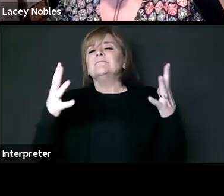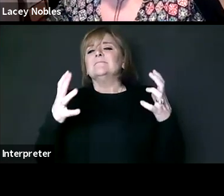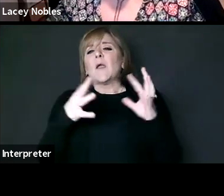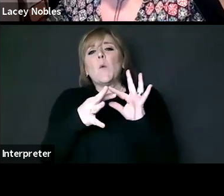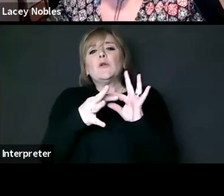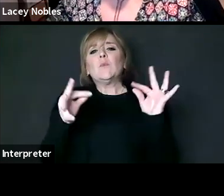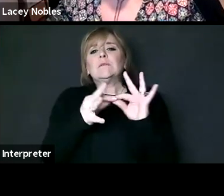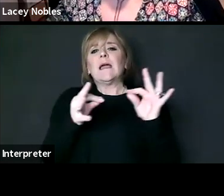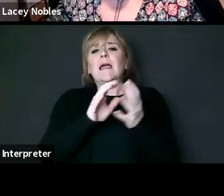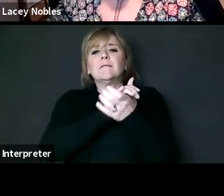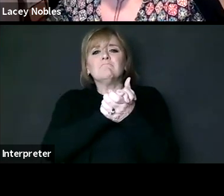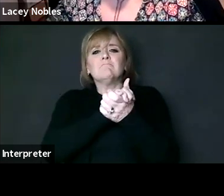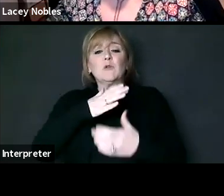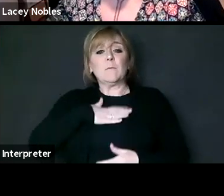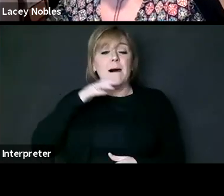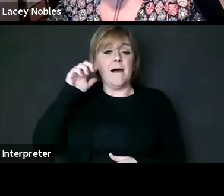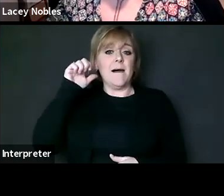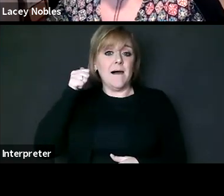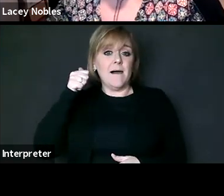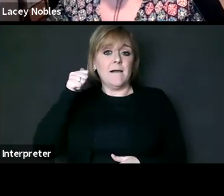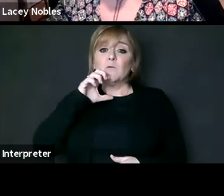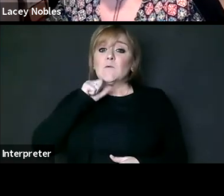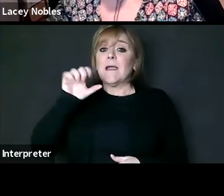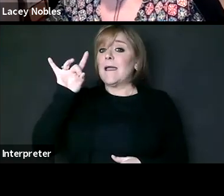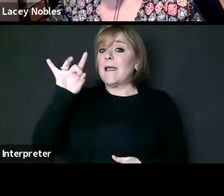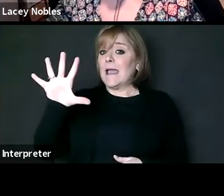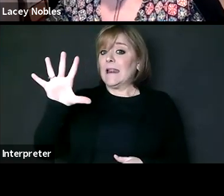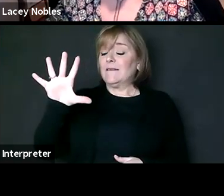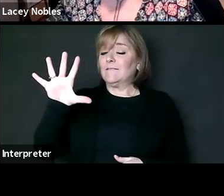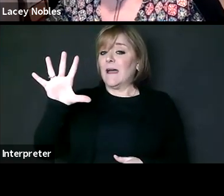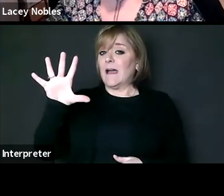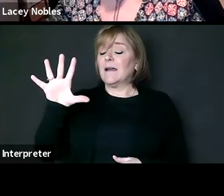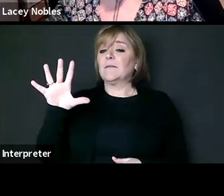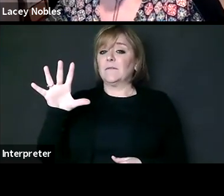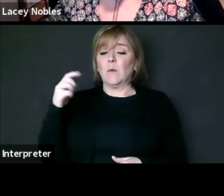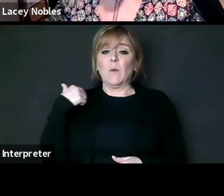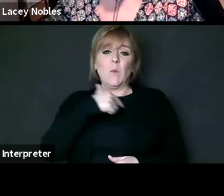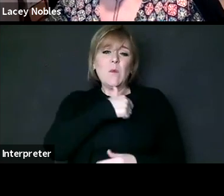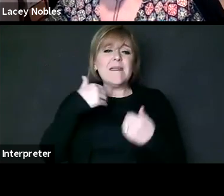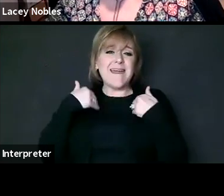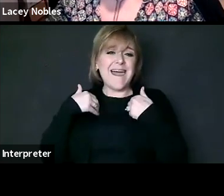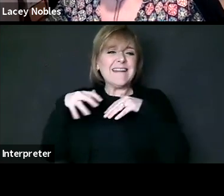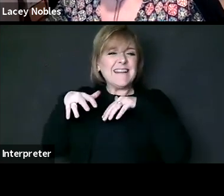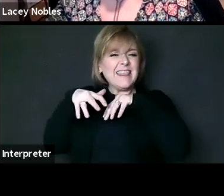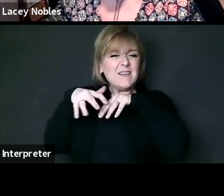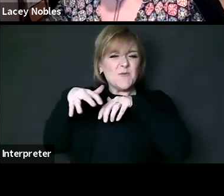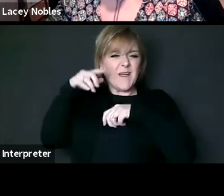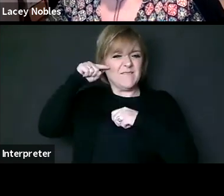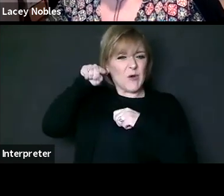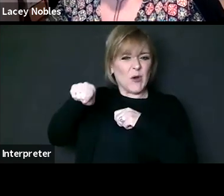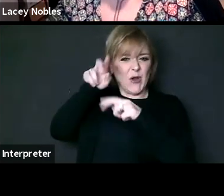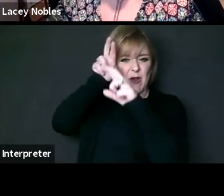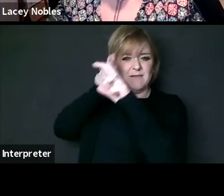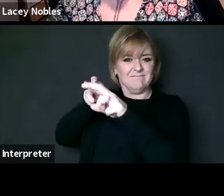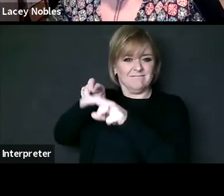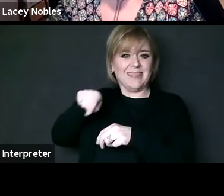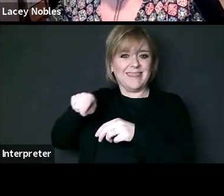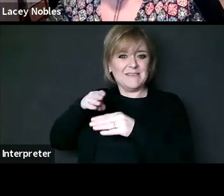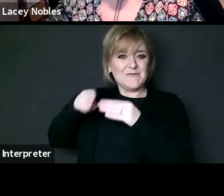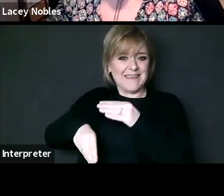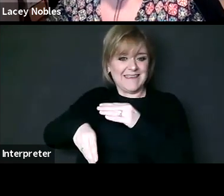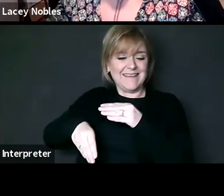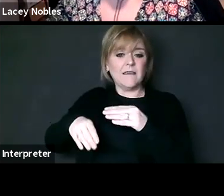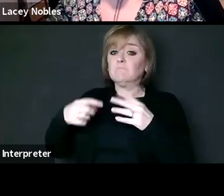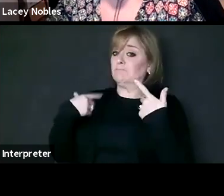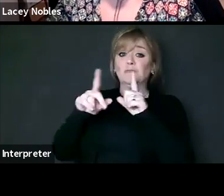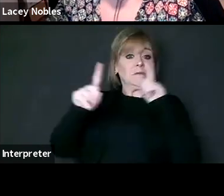shout out to my aunt, 85 years old, and we had a little parade this weekend too, and we stayed our distance. And